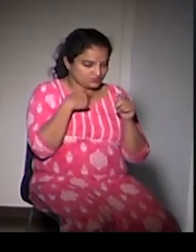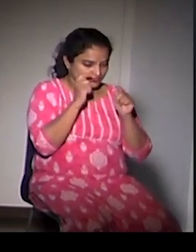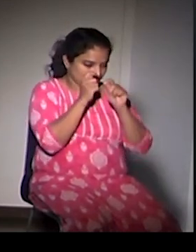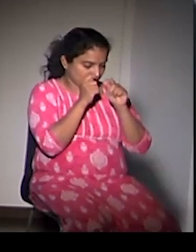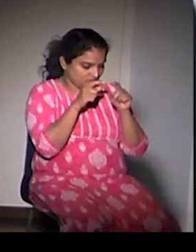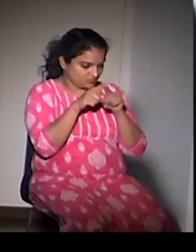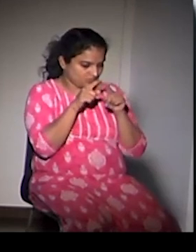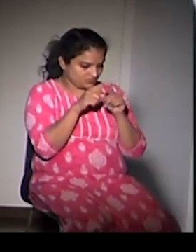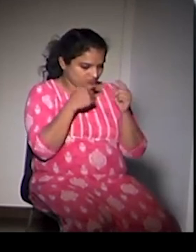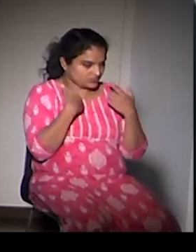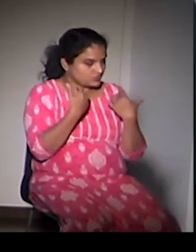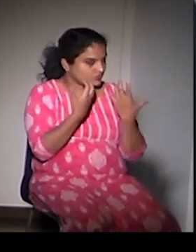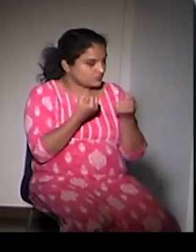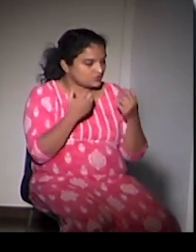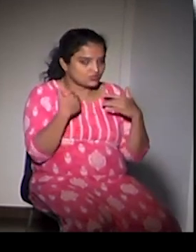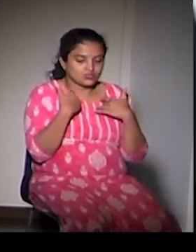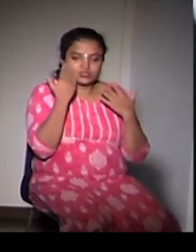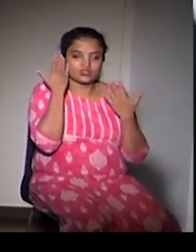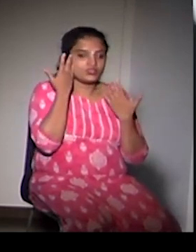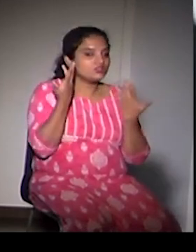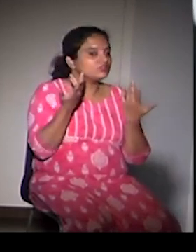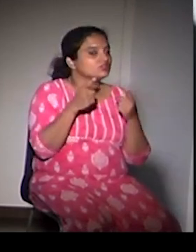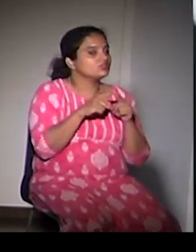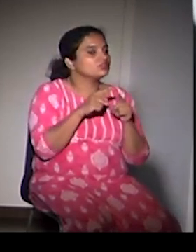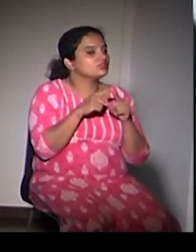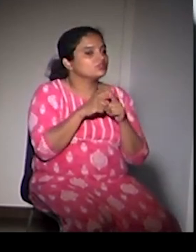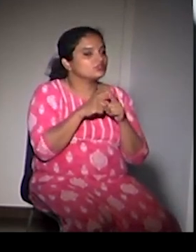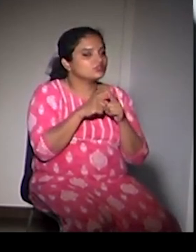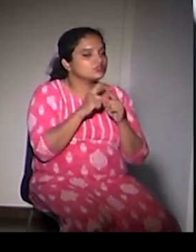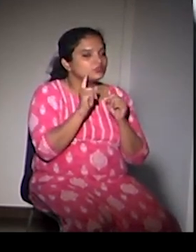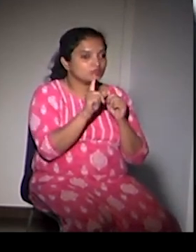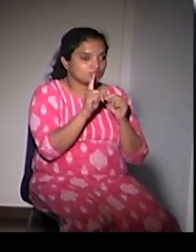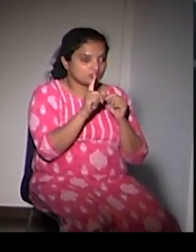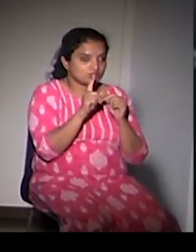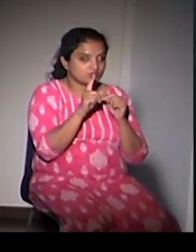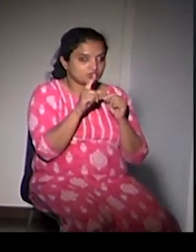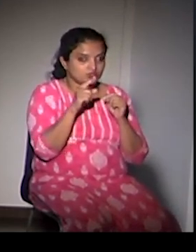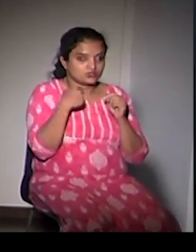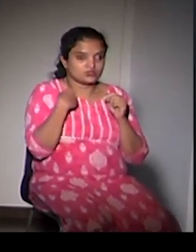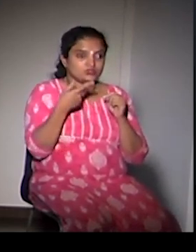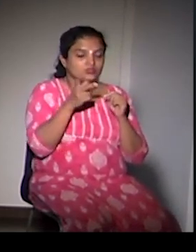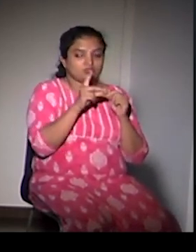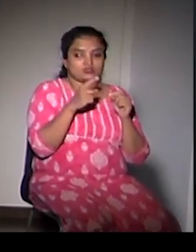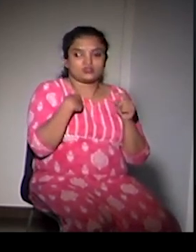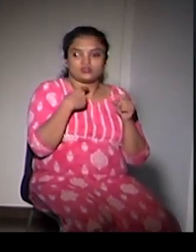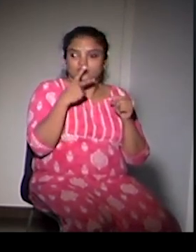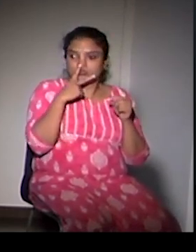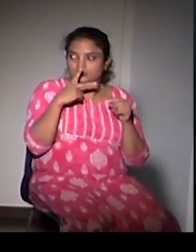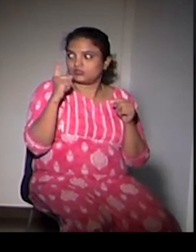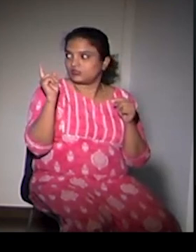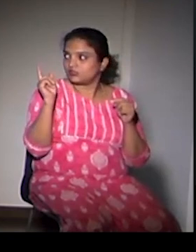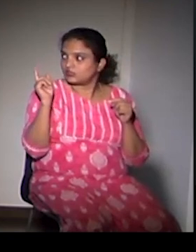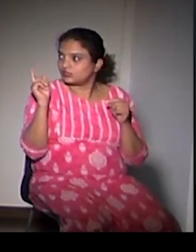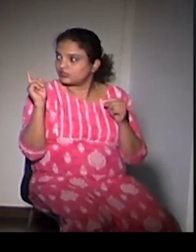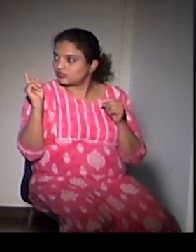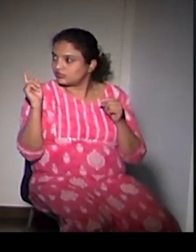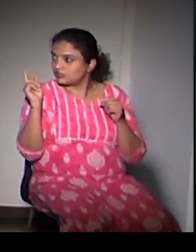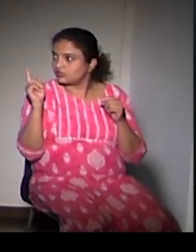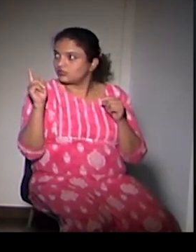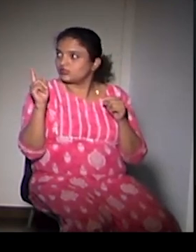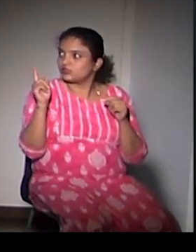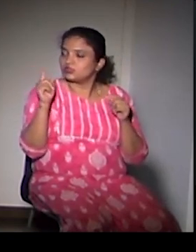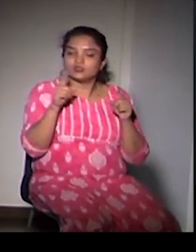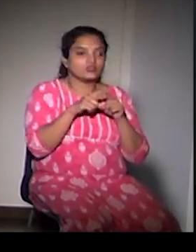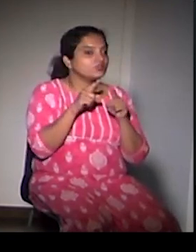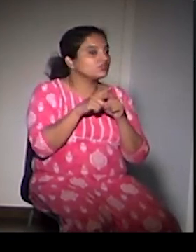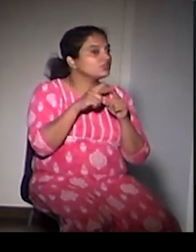book, because it really is quite splendid. But again, very, very little visited. In fact, the taxi driver in